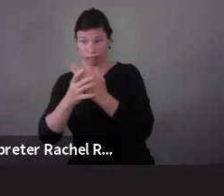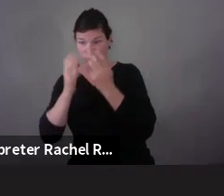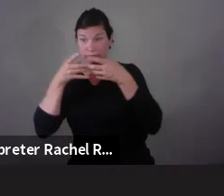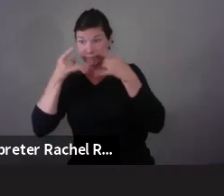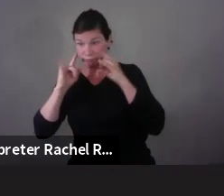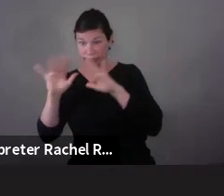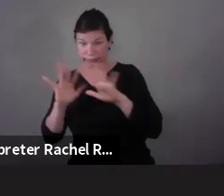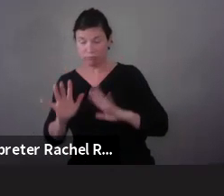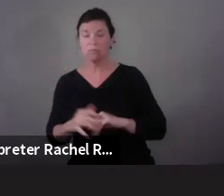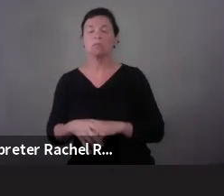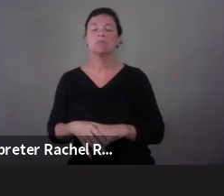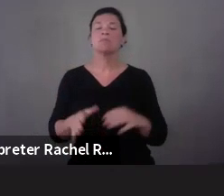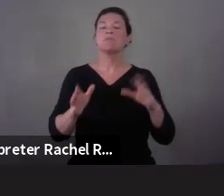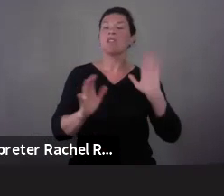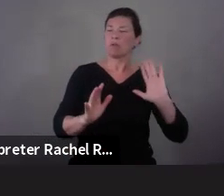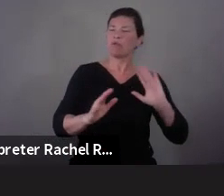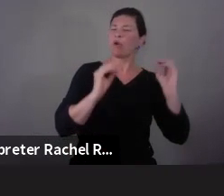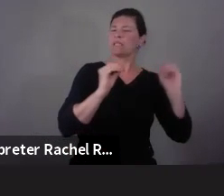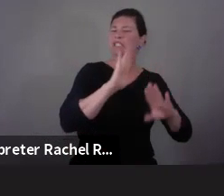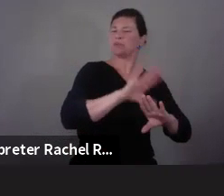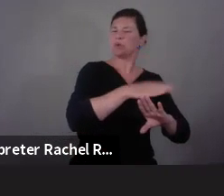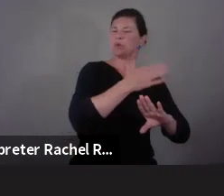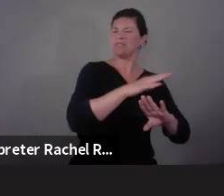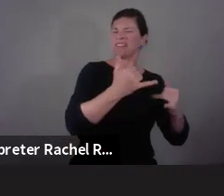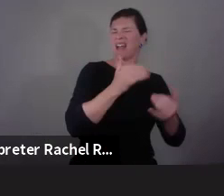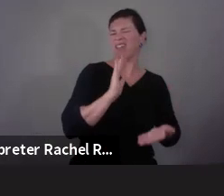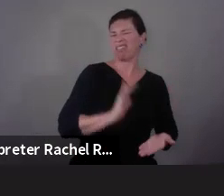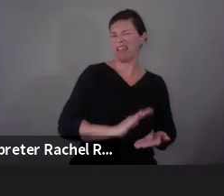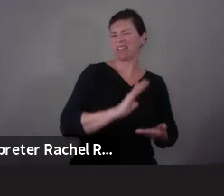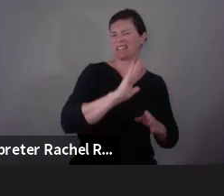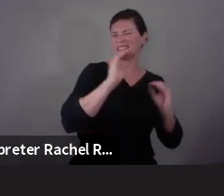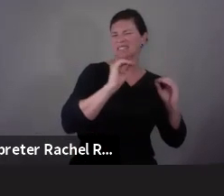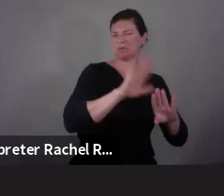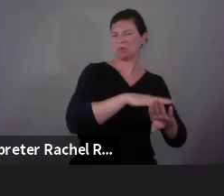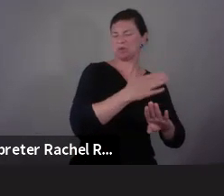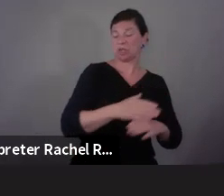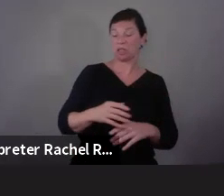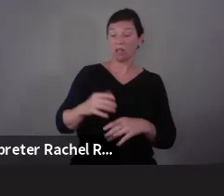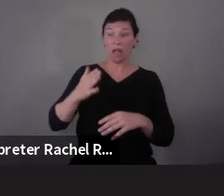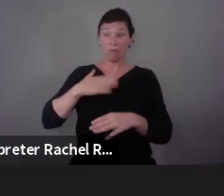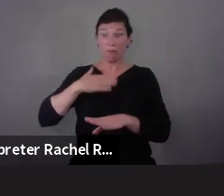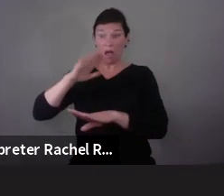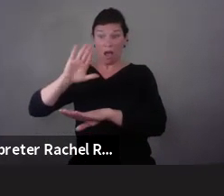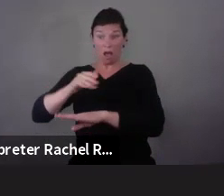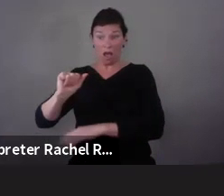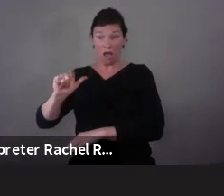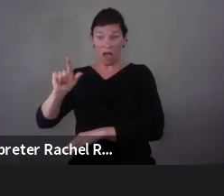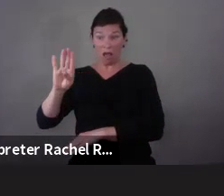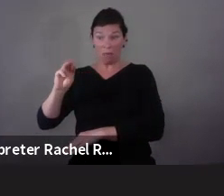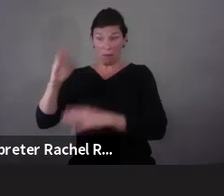stepped away from music teaching for a while until I do my album. I might go back to it in the future. It's in my back